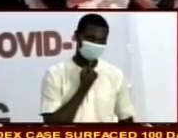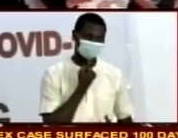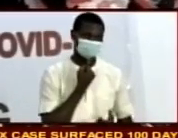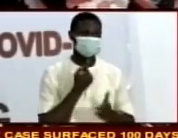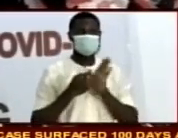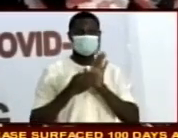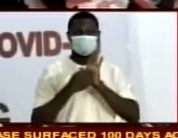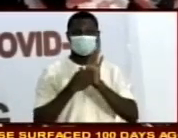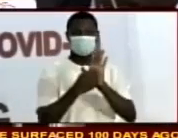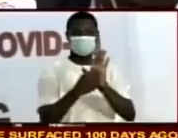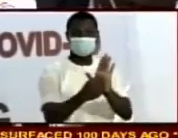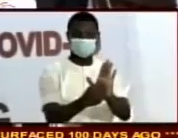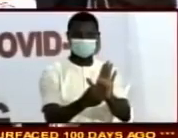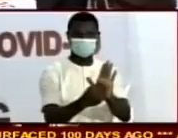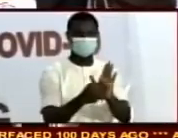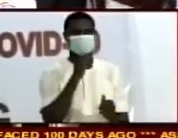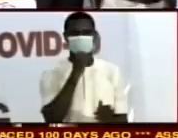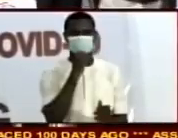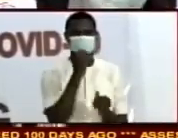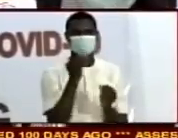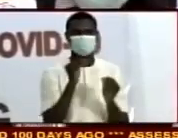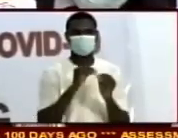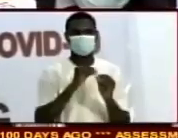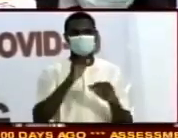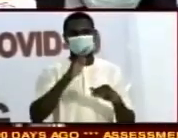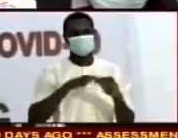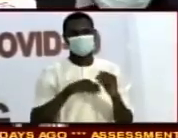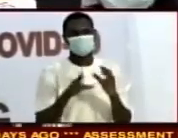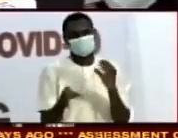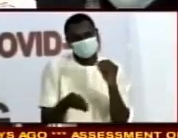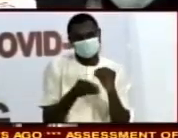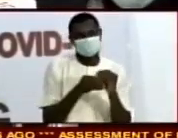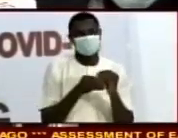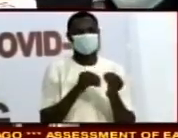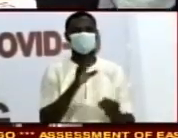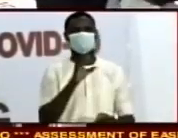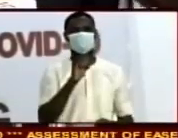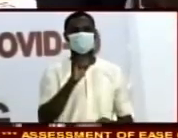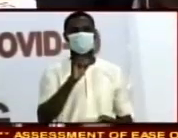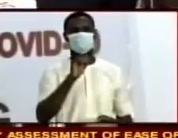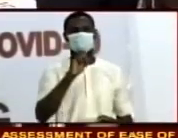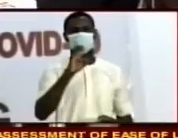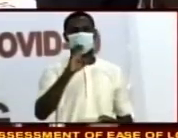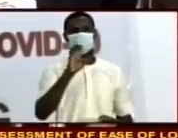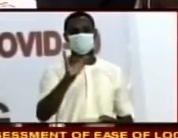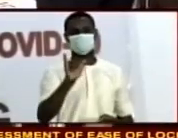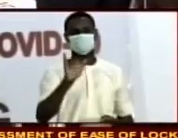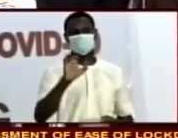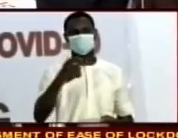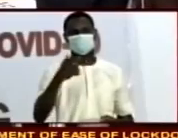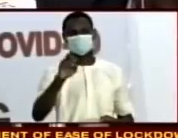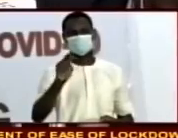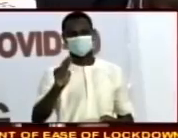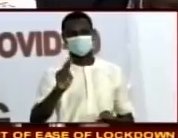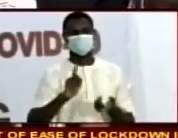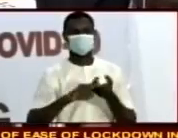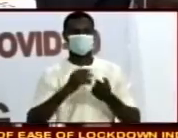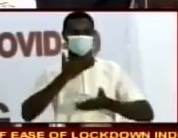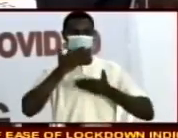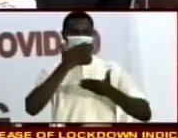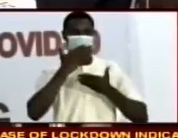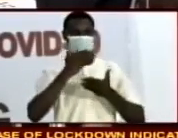manifestations has not been more than adding oxygen. So if you add oxygen to the air they breathe, it has worked. The fatalities that